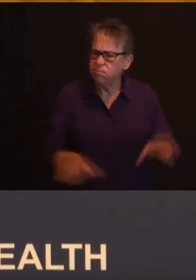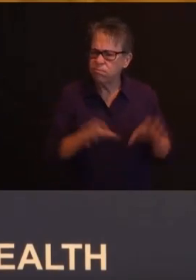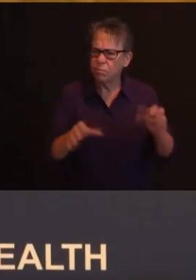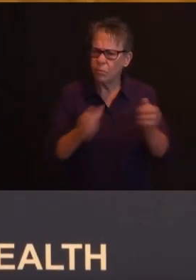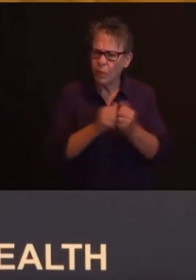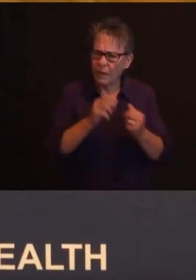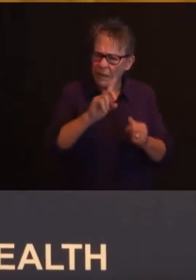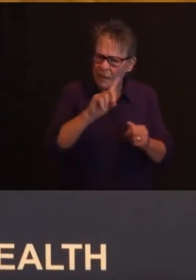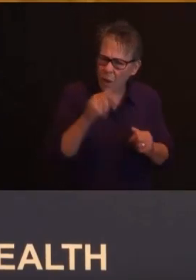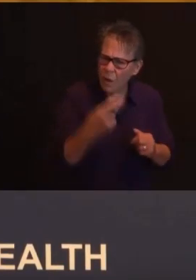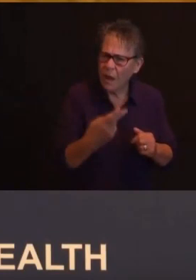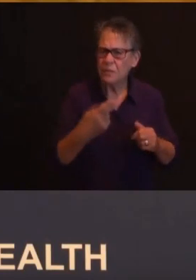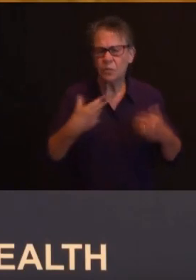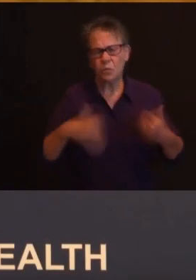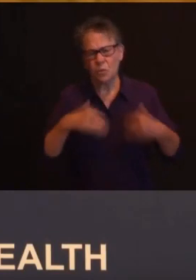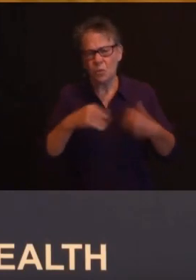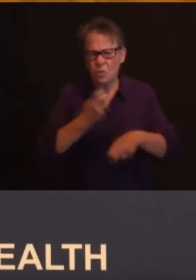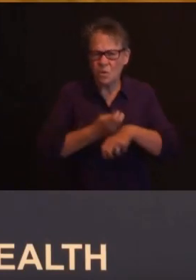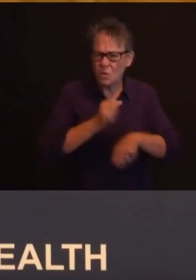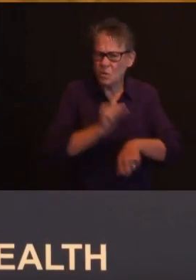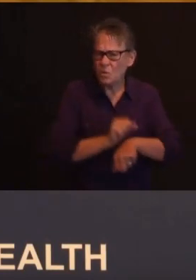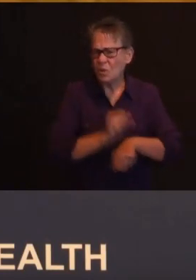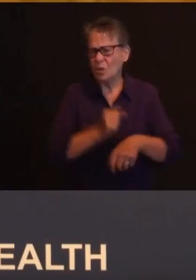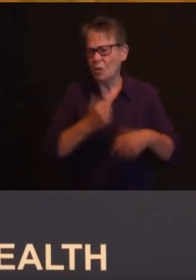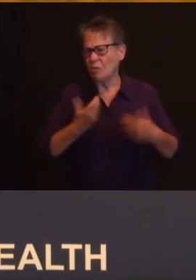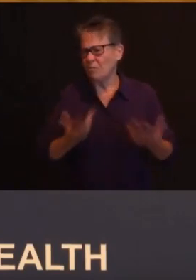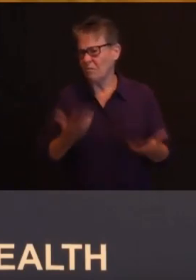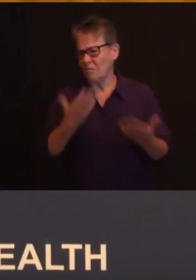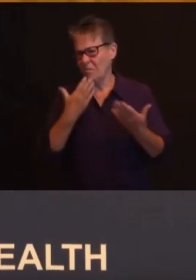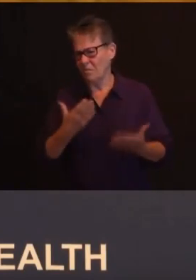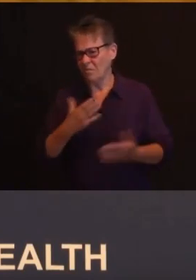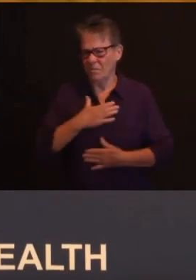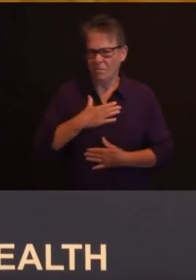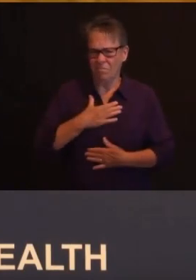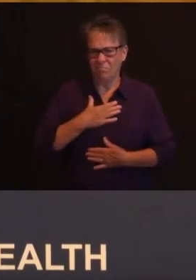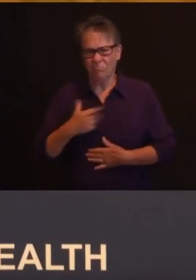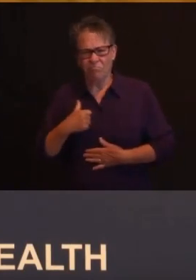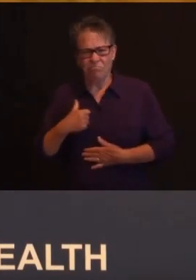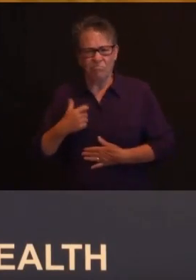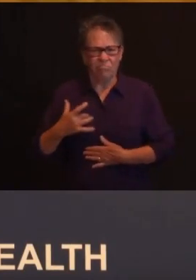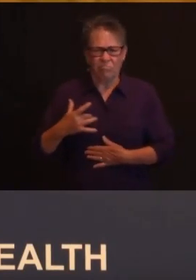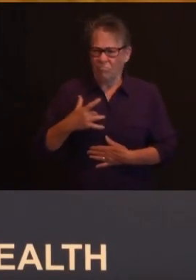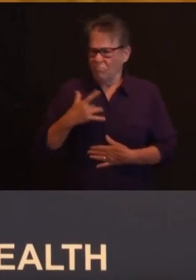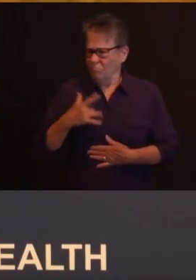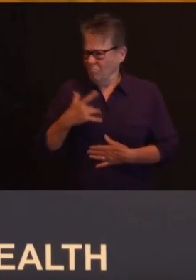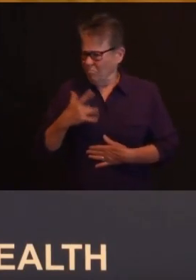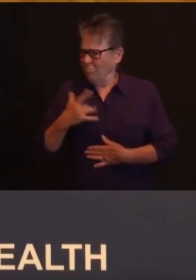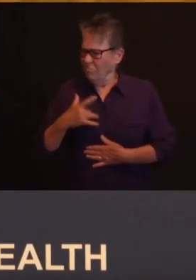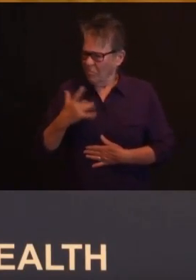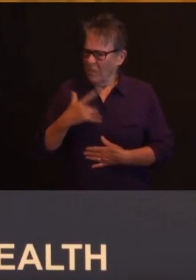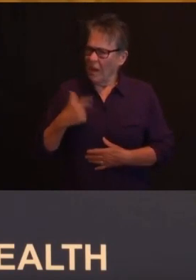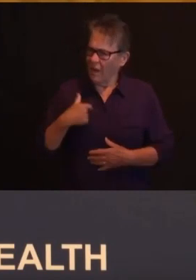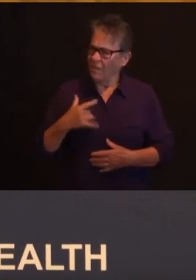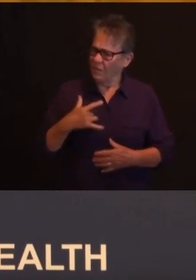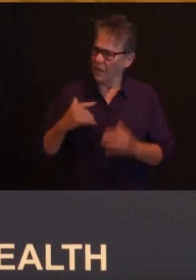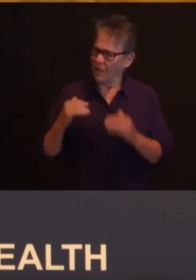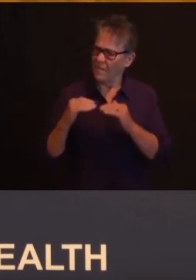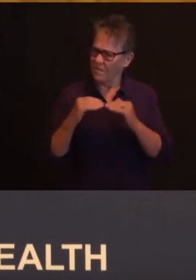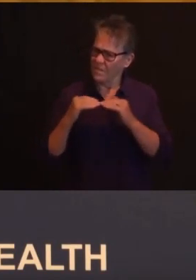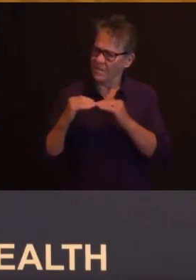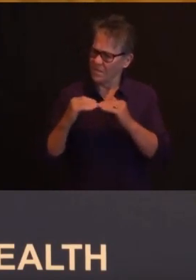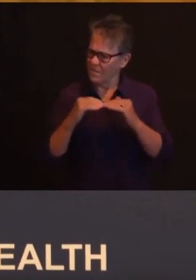to say that as we took the steps to reopen, we knew we were taking on some